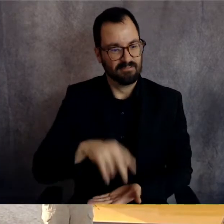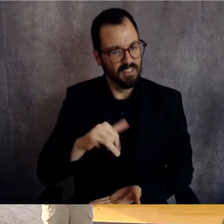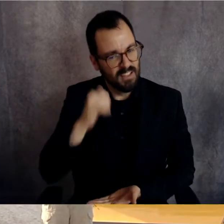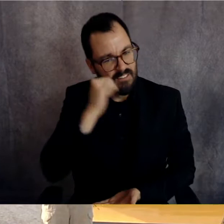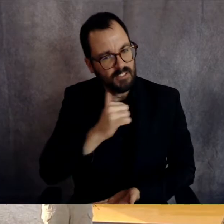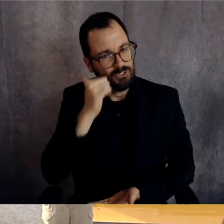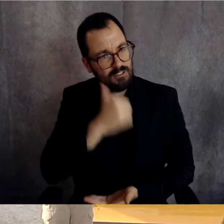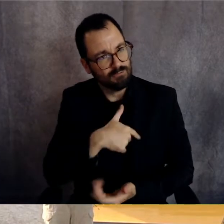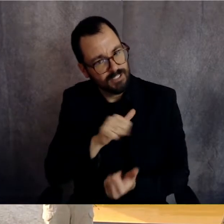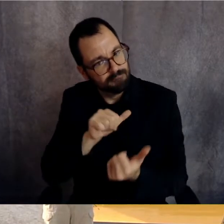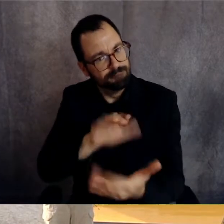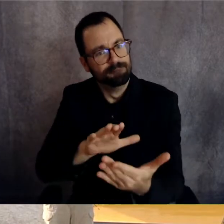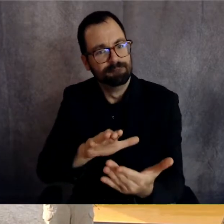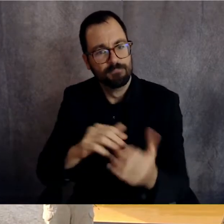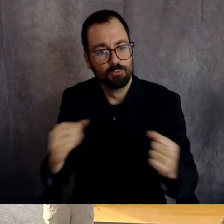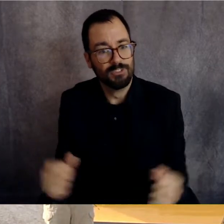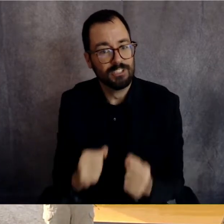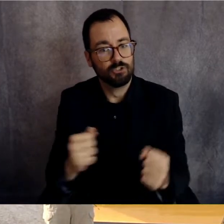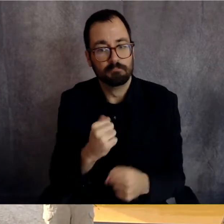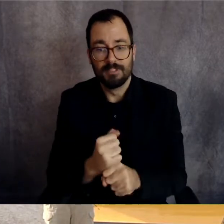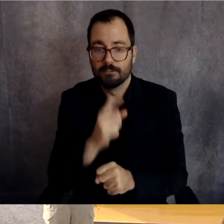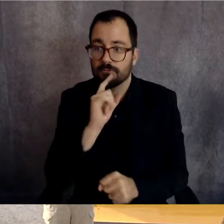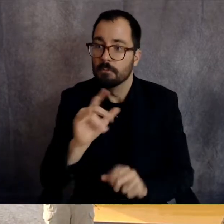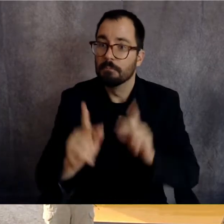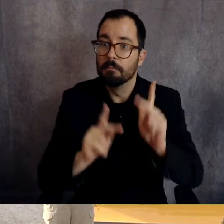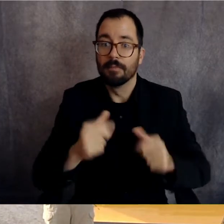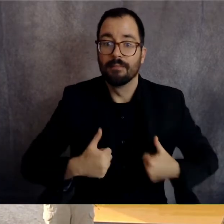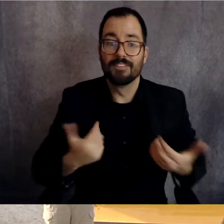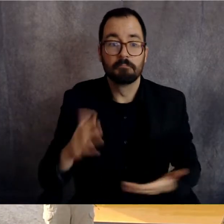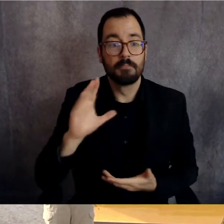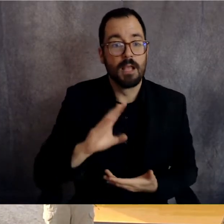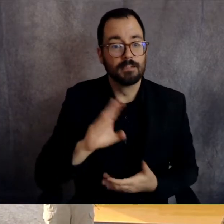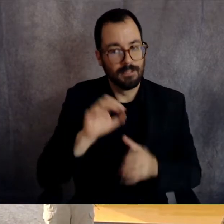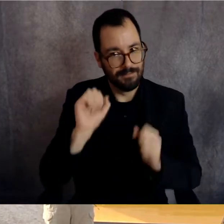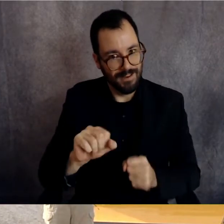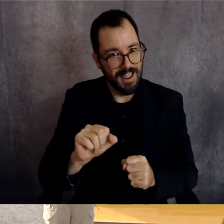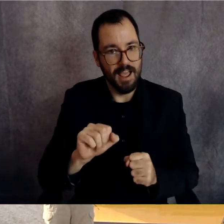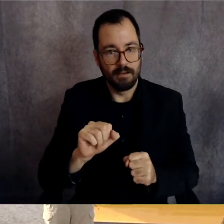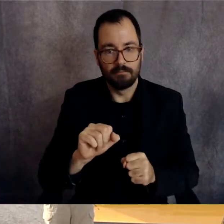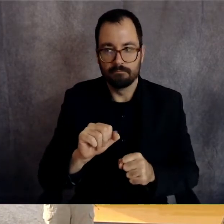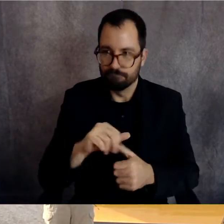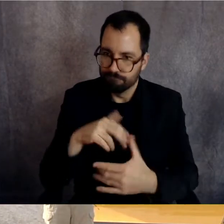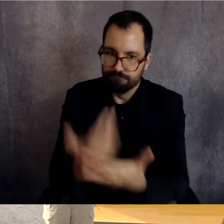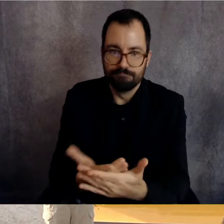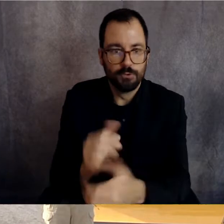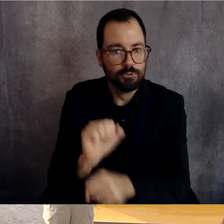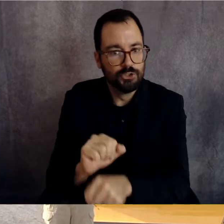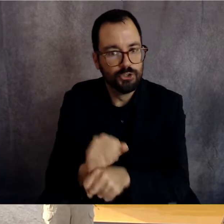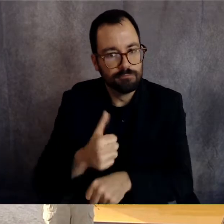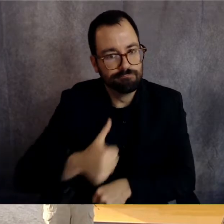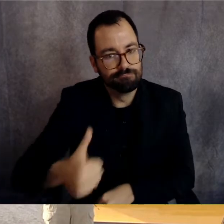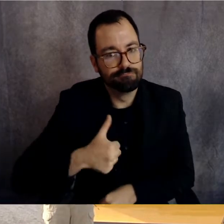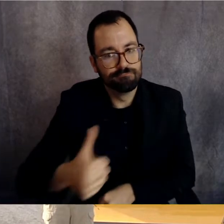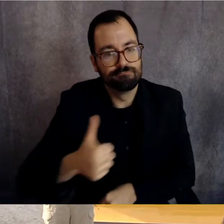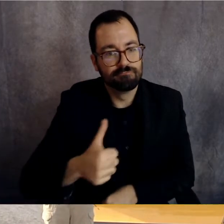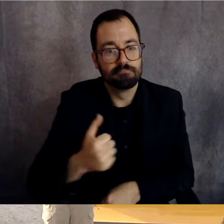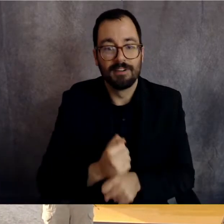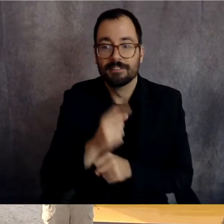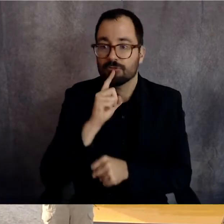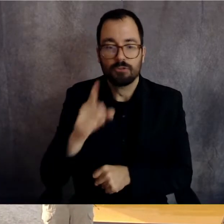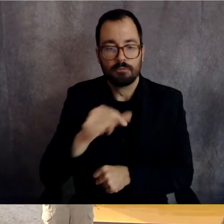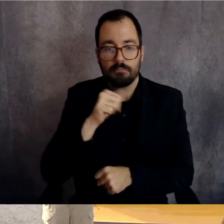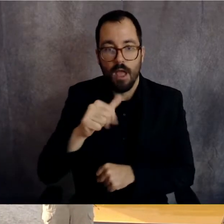to the storms, when it comes to making sure that the residents of Boston can get to and from work, making sure that they get dug out from their